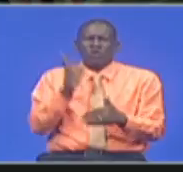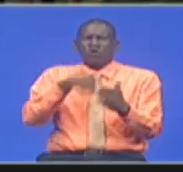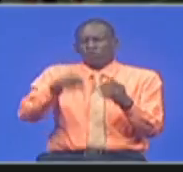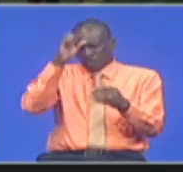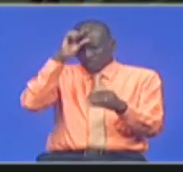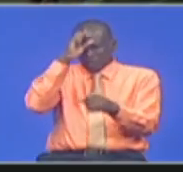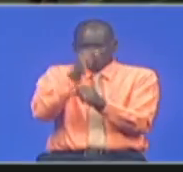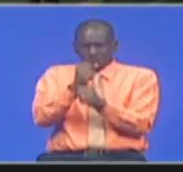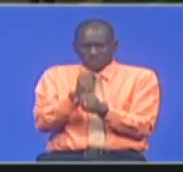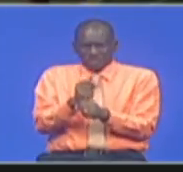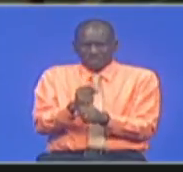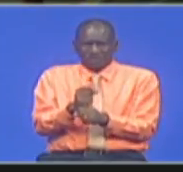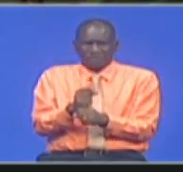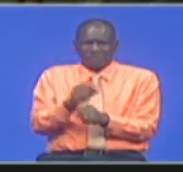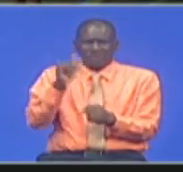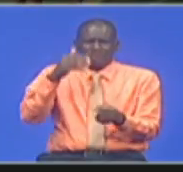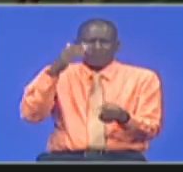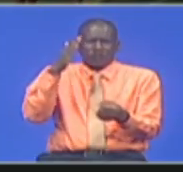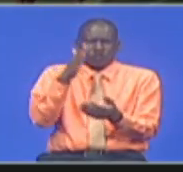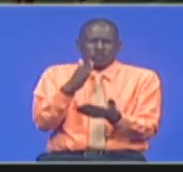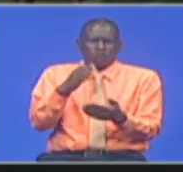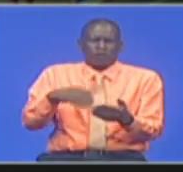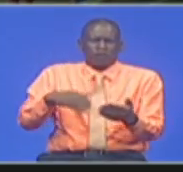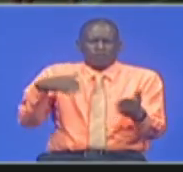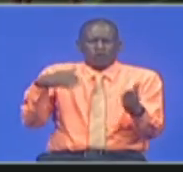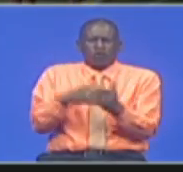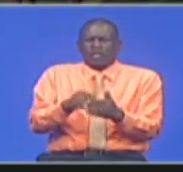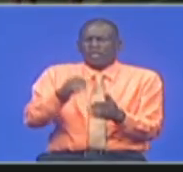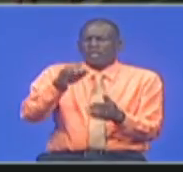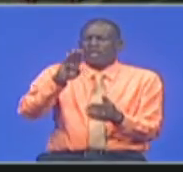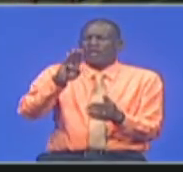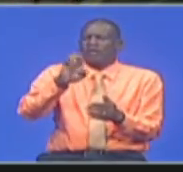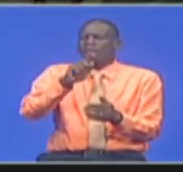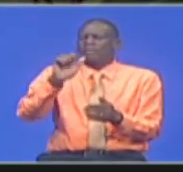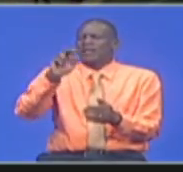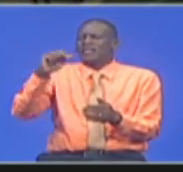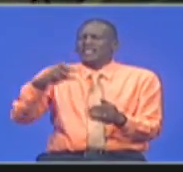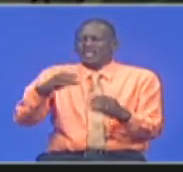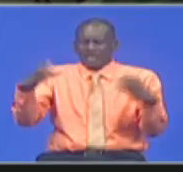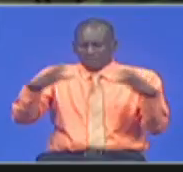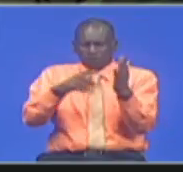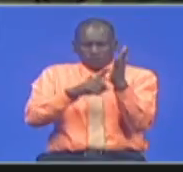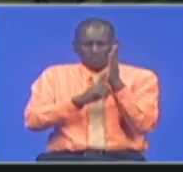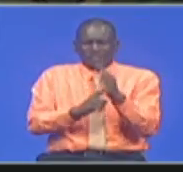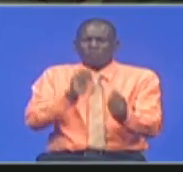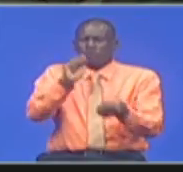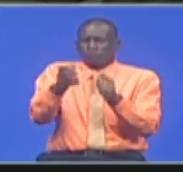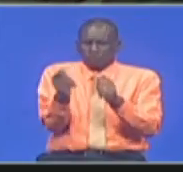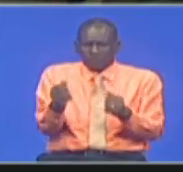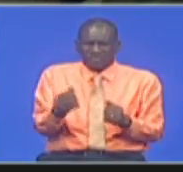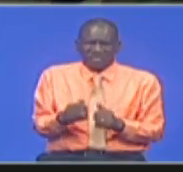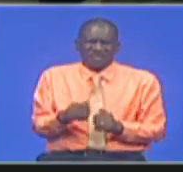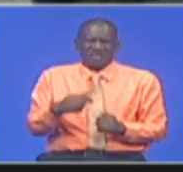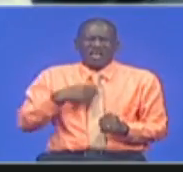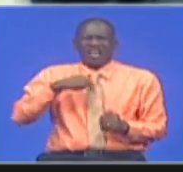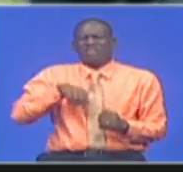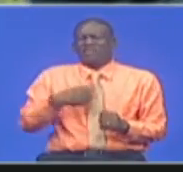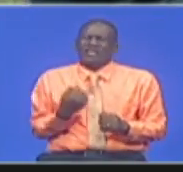by stopping the betting companies, for example, Sportpesa, I felt very much